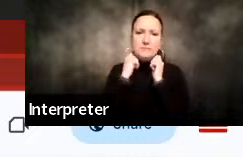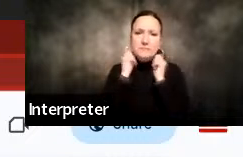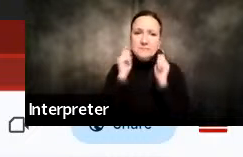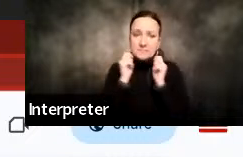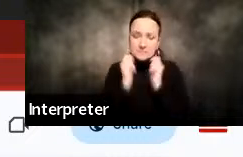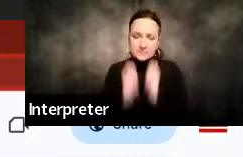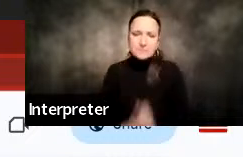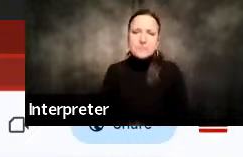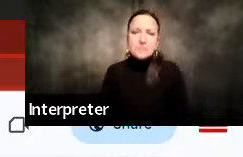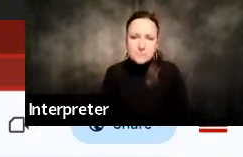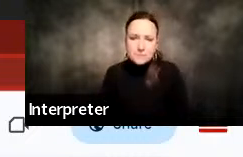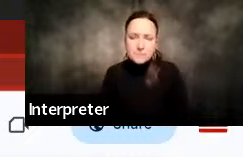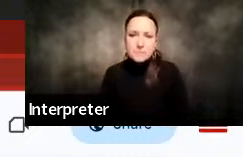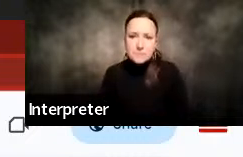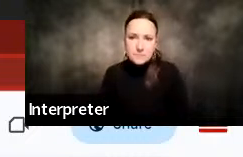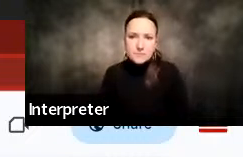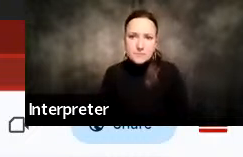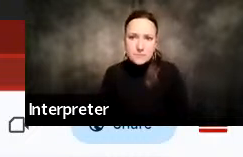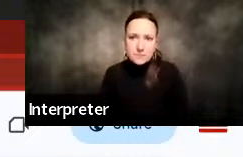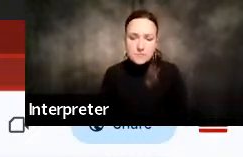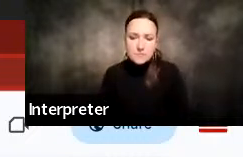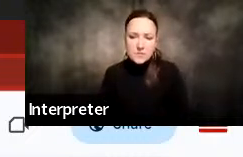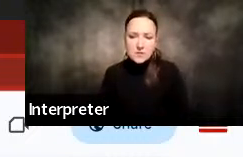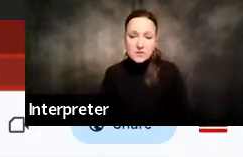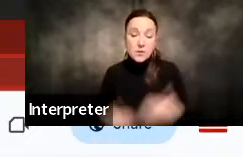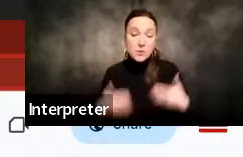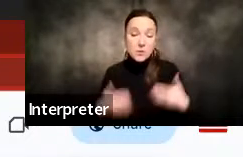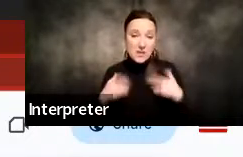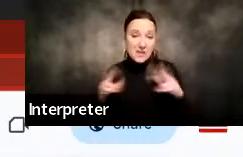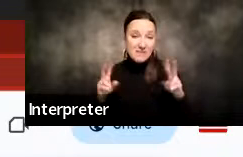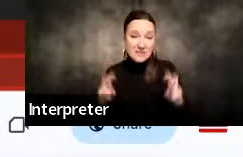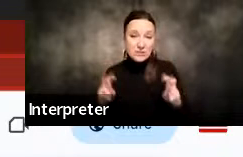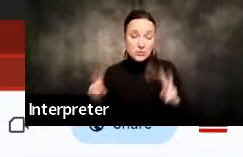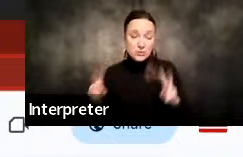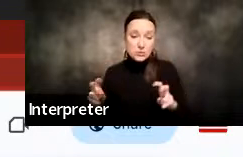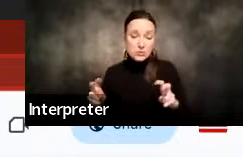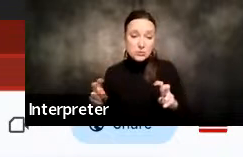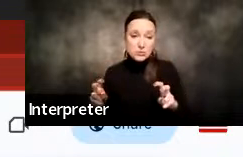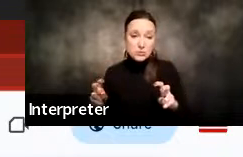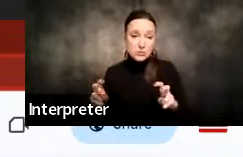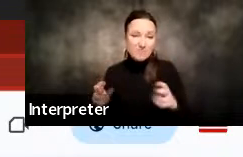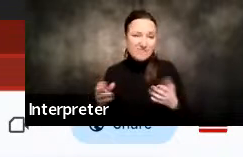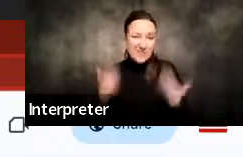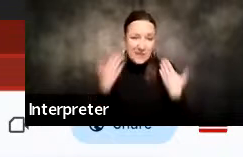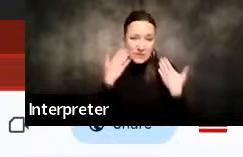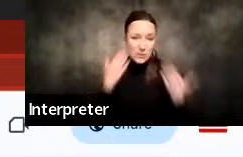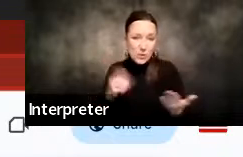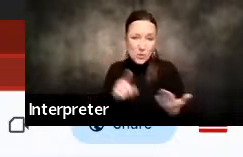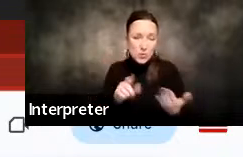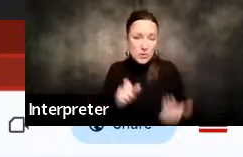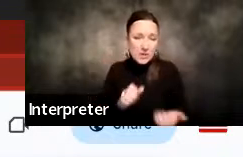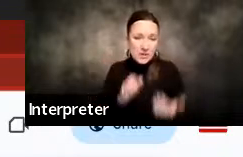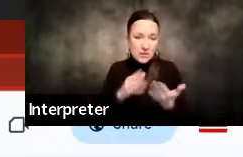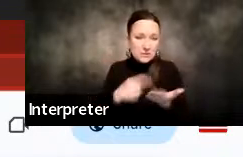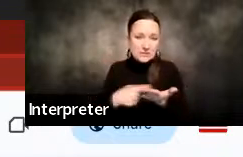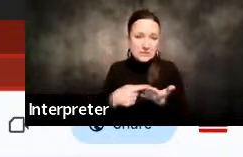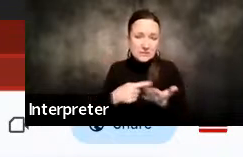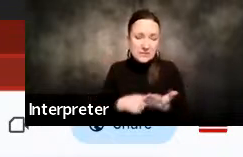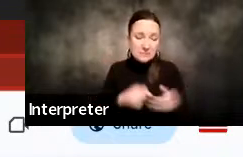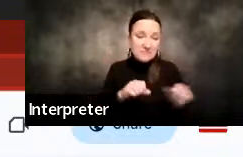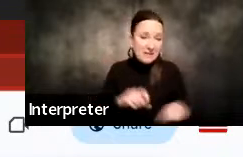I do. We're having issues, and I'm not sure, Oliver, if you can address this. Maybe you can, maybe